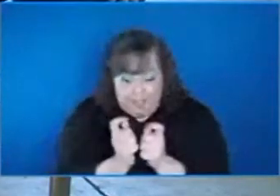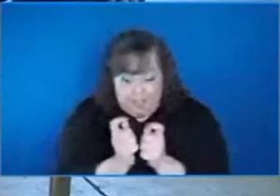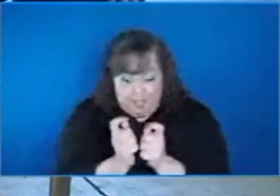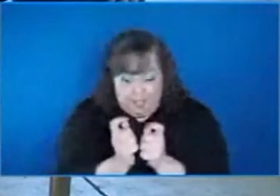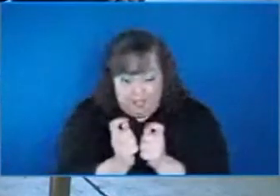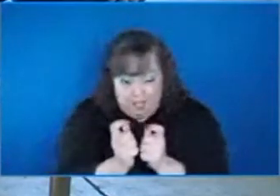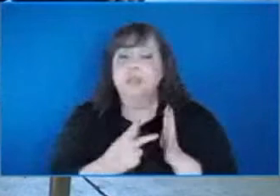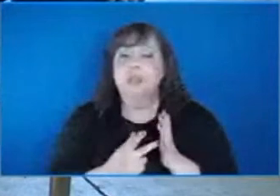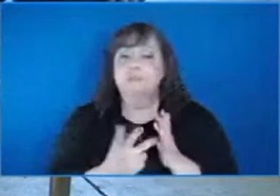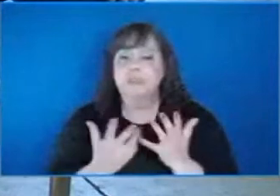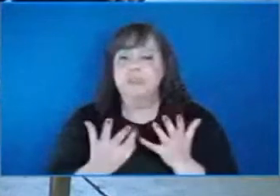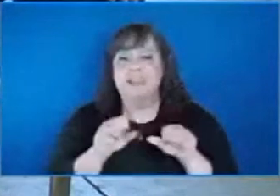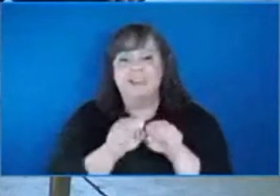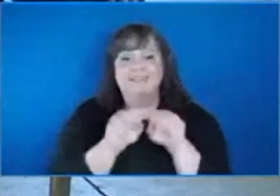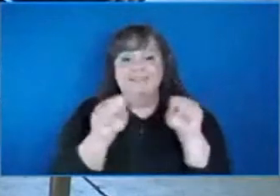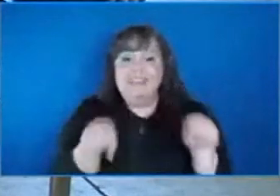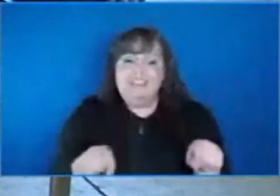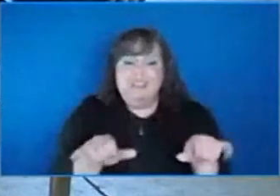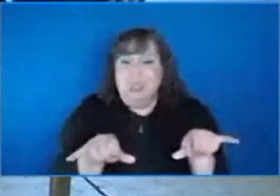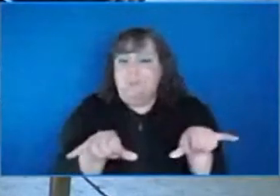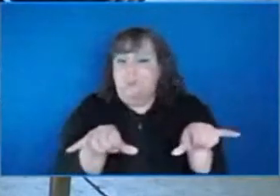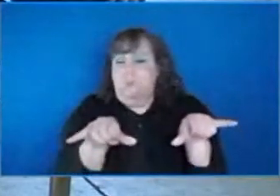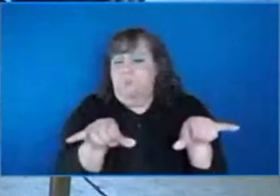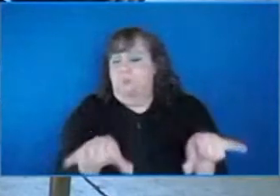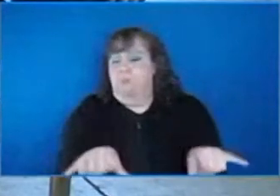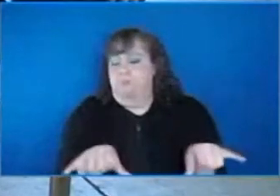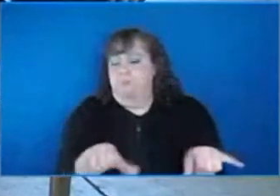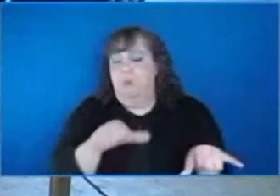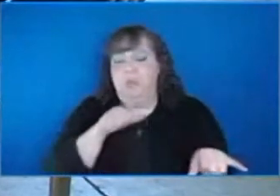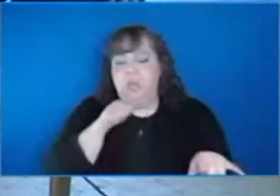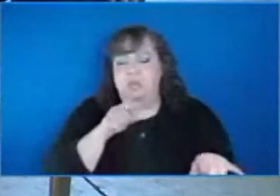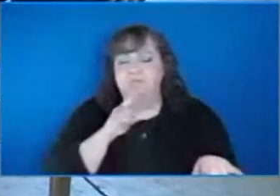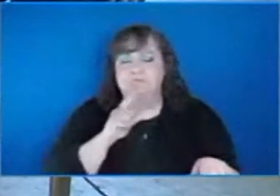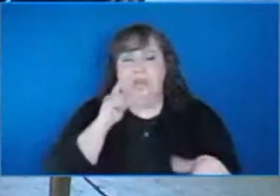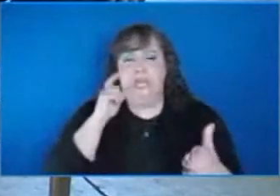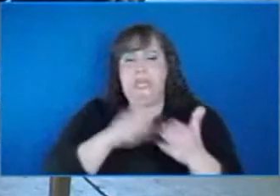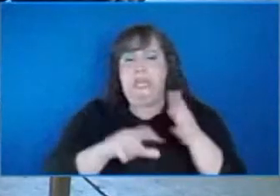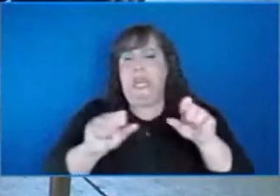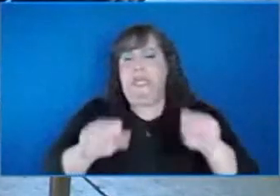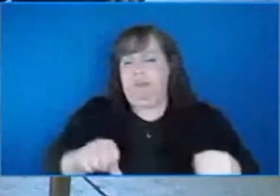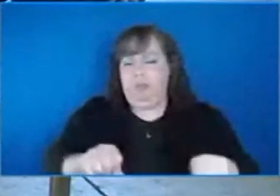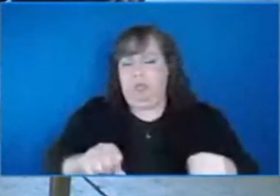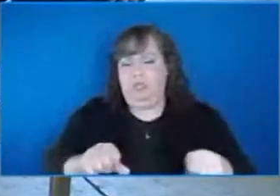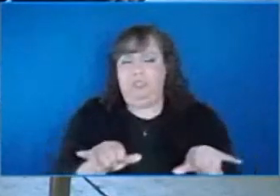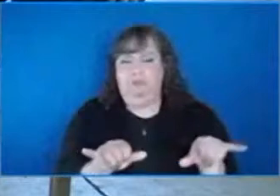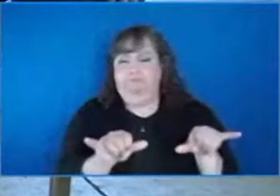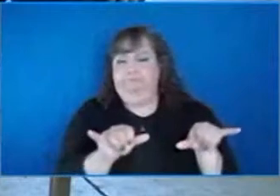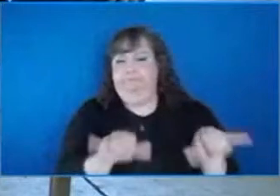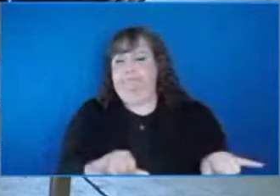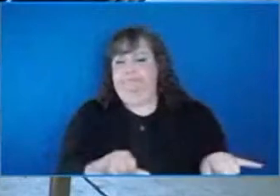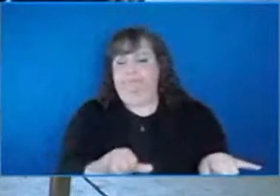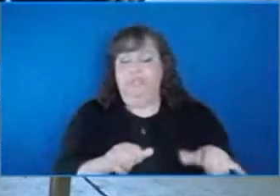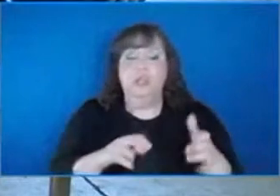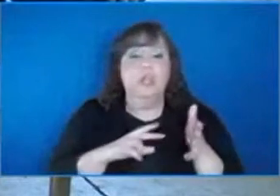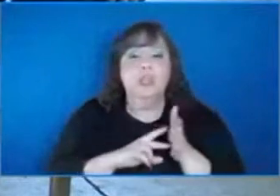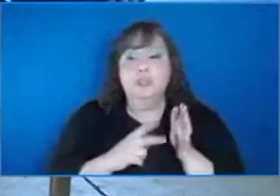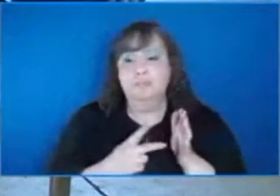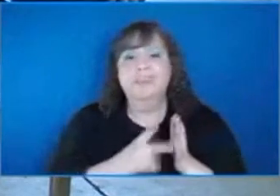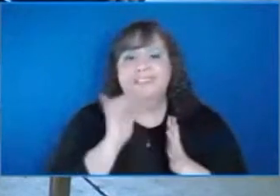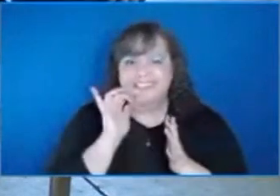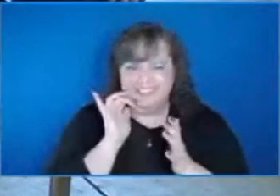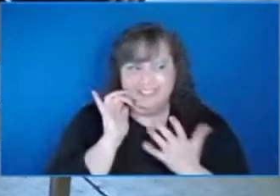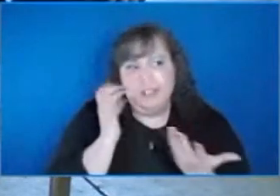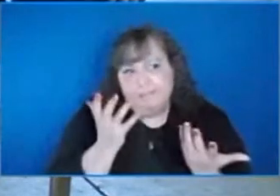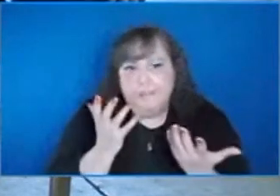pretty much going to be the same. It will not even be detectable what we've done. So it really is exactly why we chose this kind